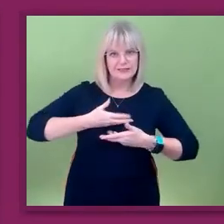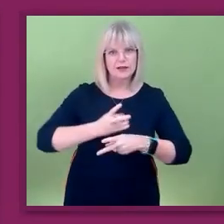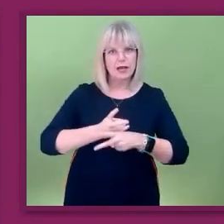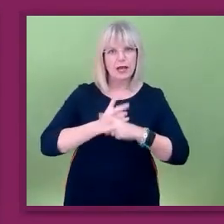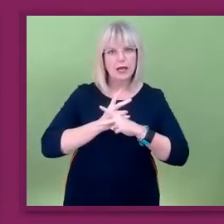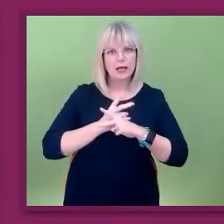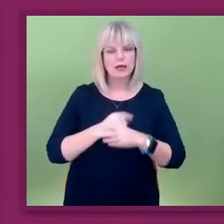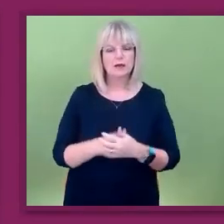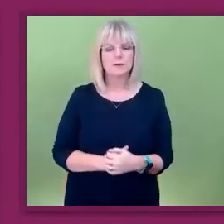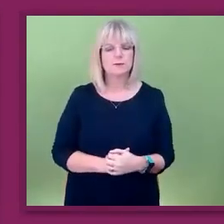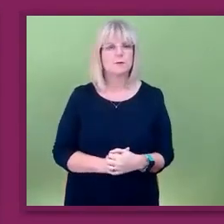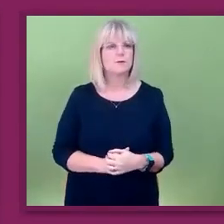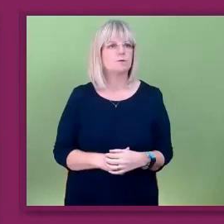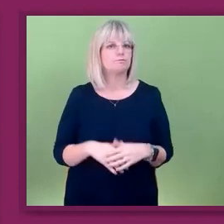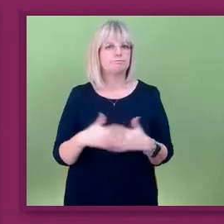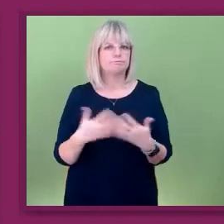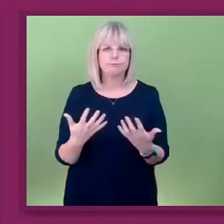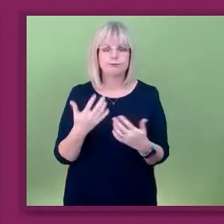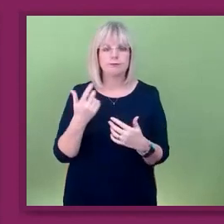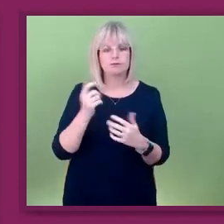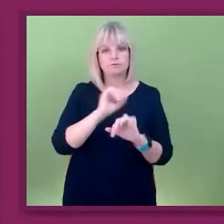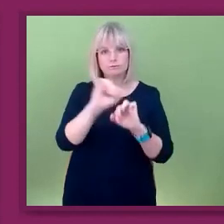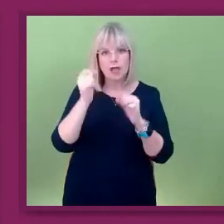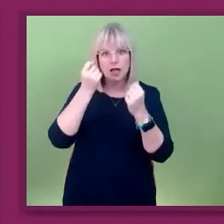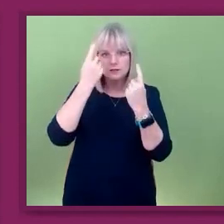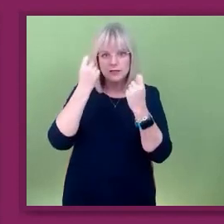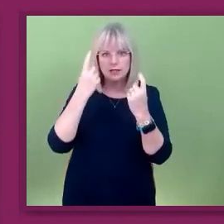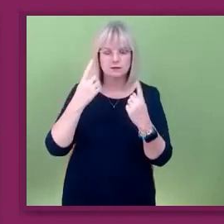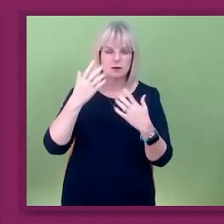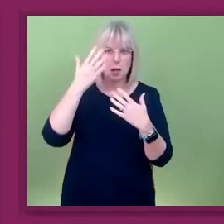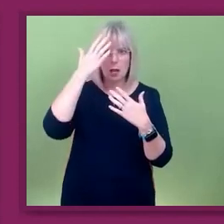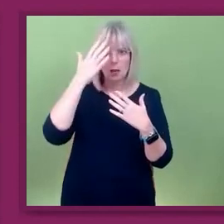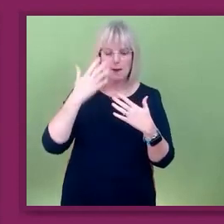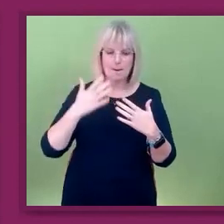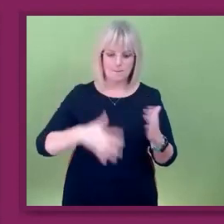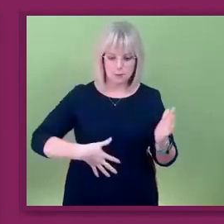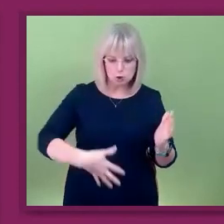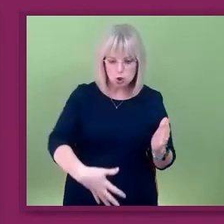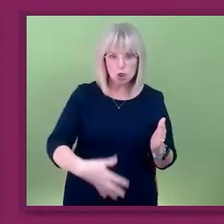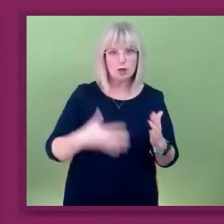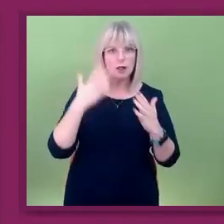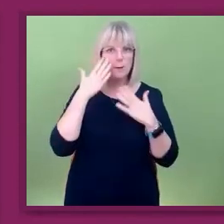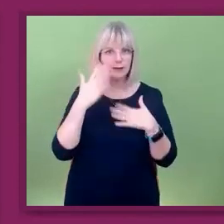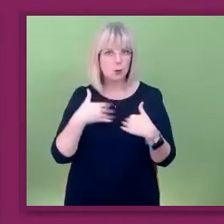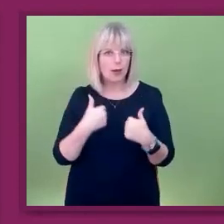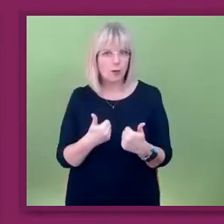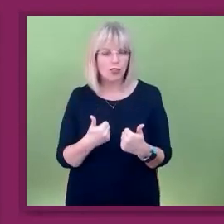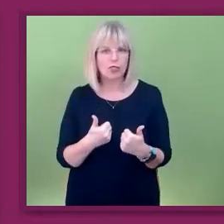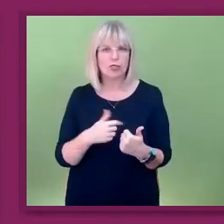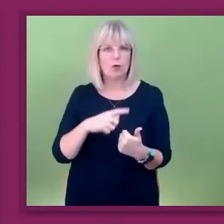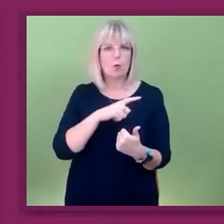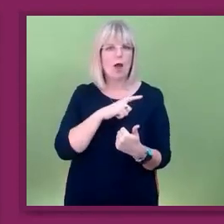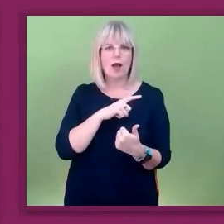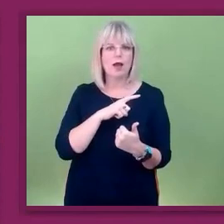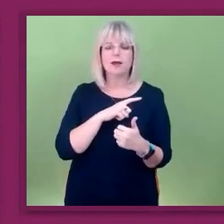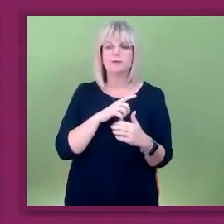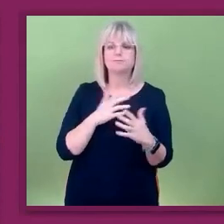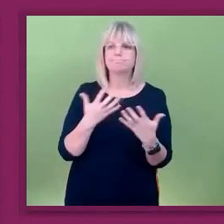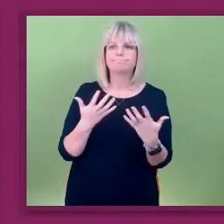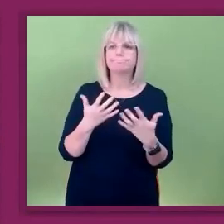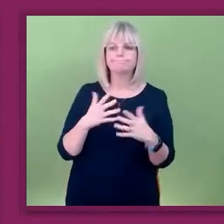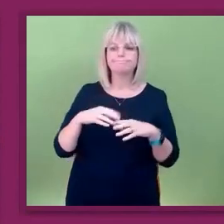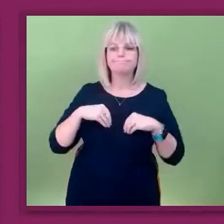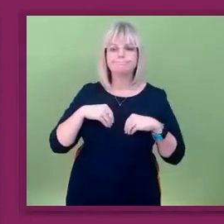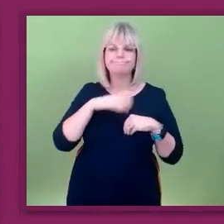of mental health, why we're less likely also to have follow-up treatment. So many other issues that